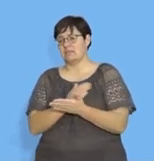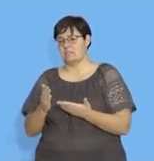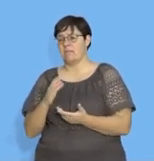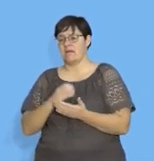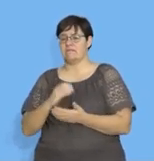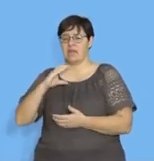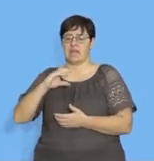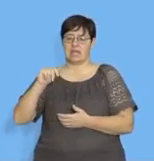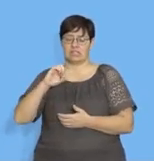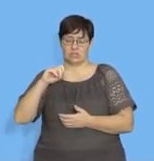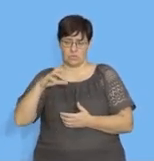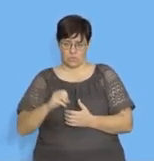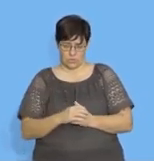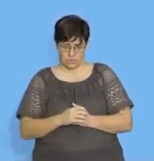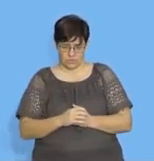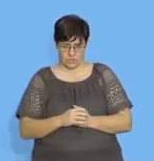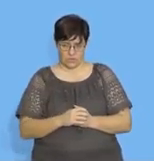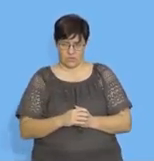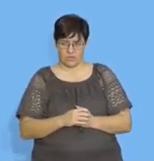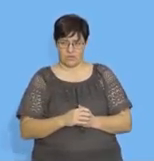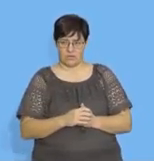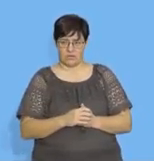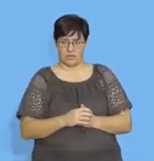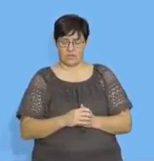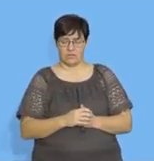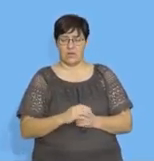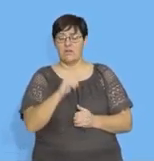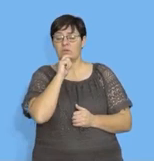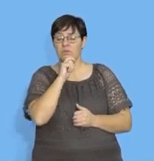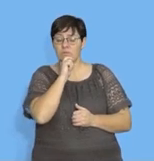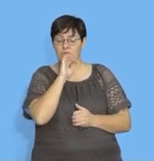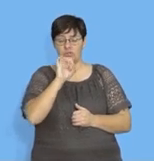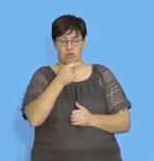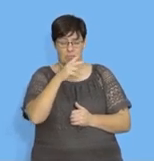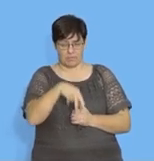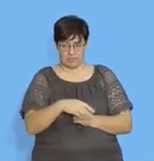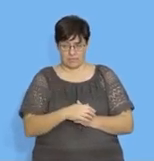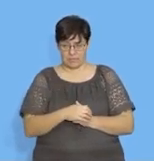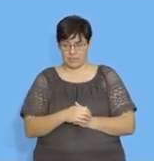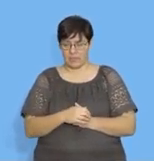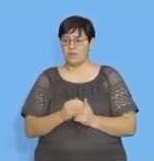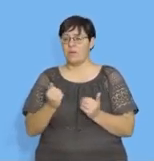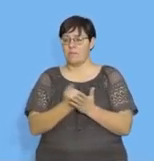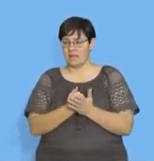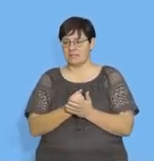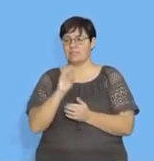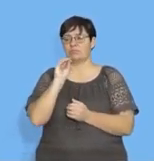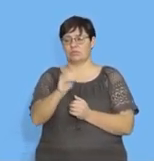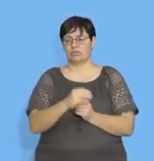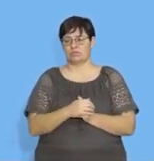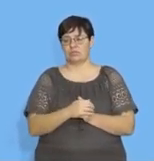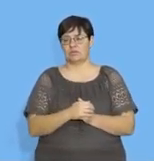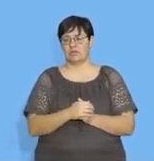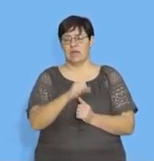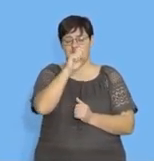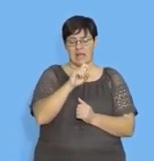have Cashier. Using a sharp calculator, you have to